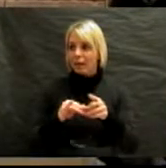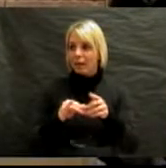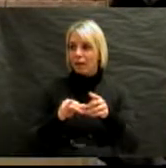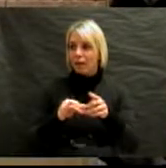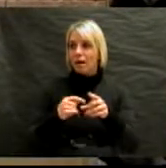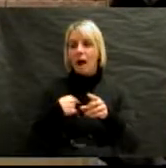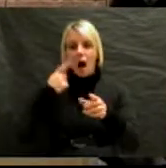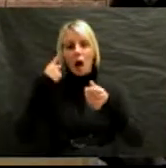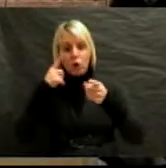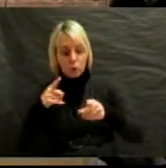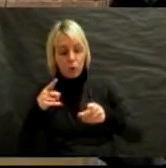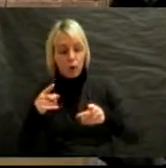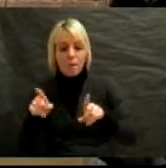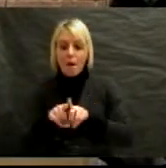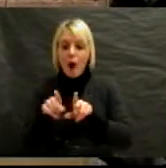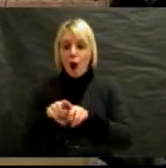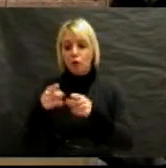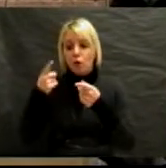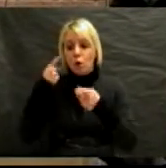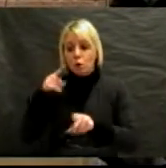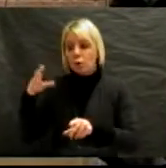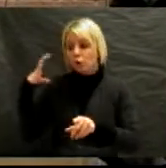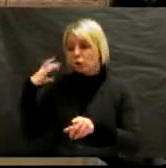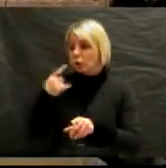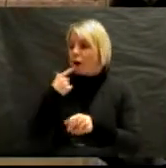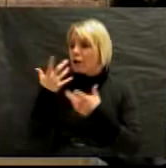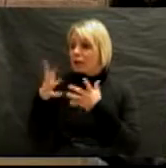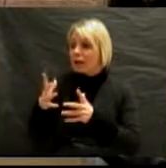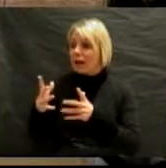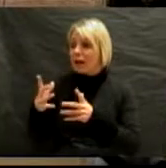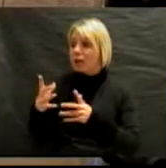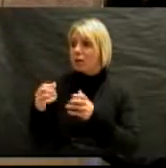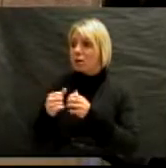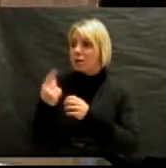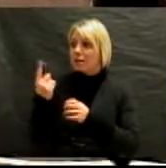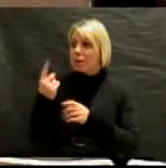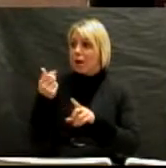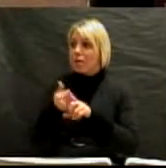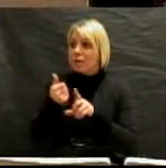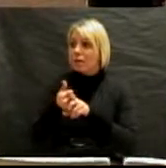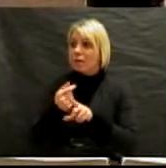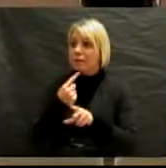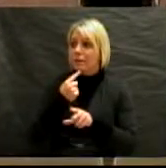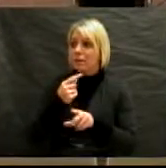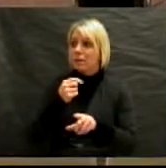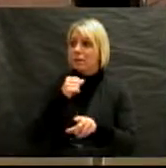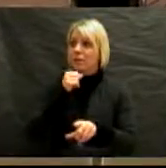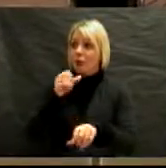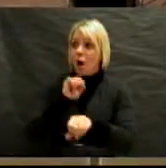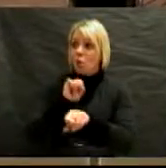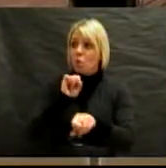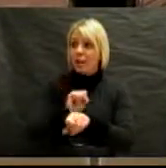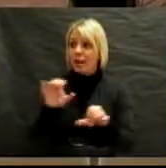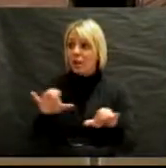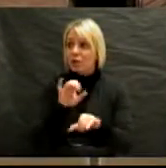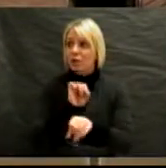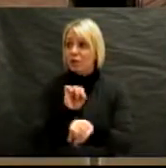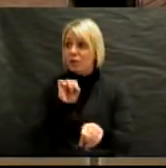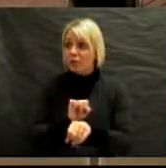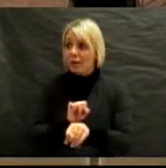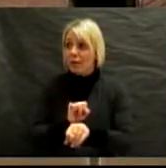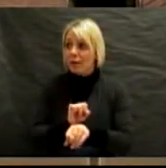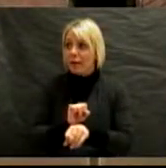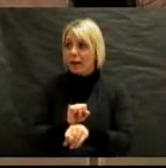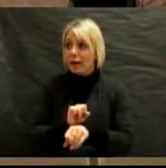working, that they're doing this job in lieu of working somewhere in the future. And maybe none of us are in that position currently, but if we